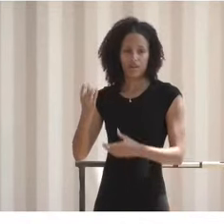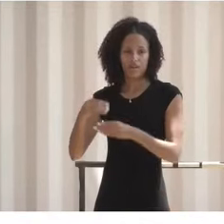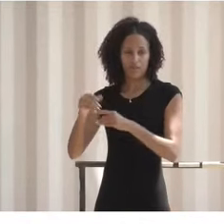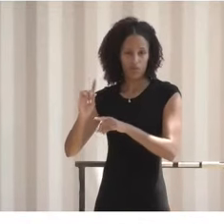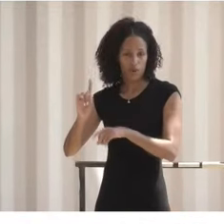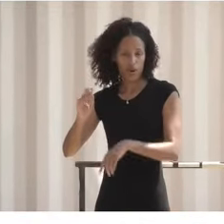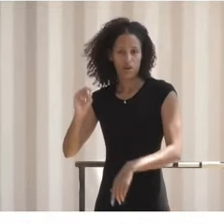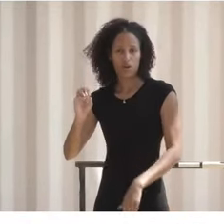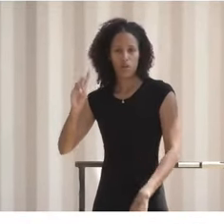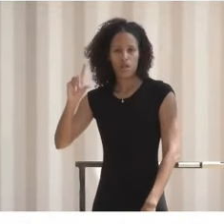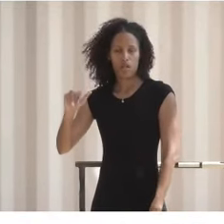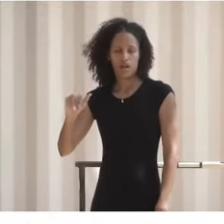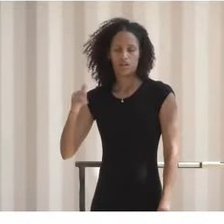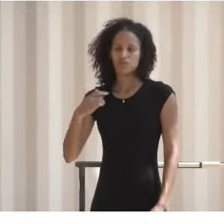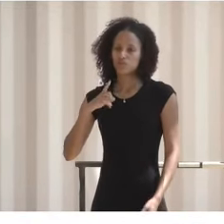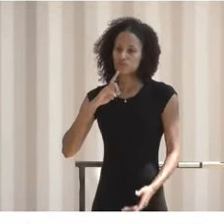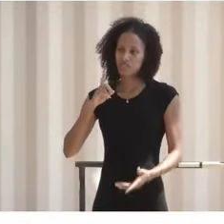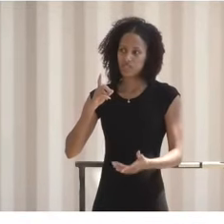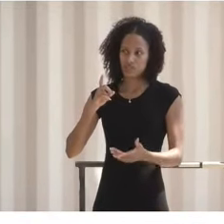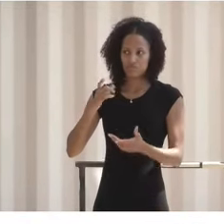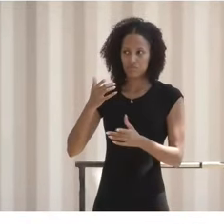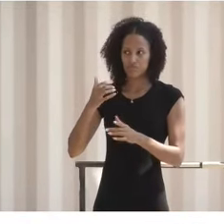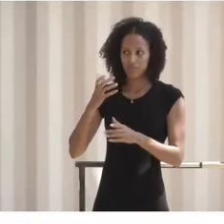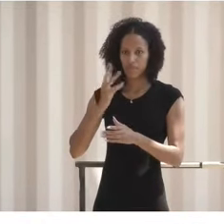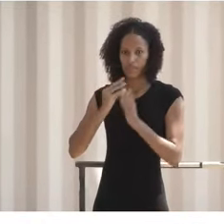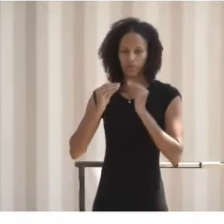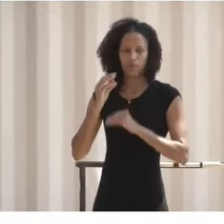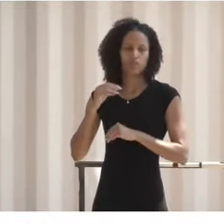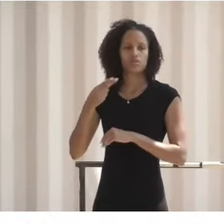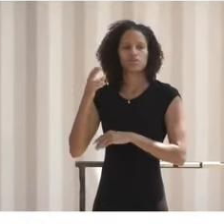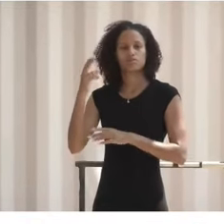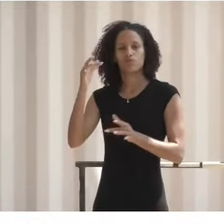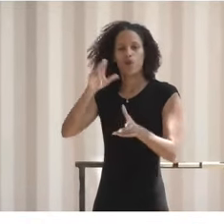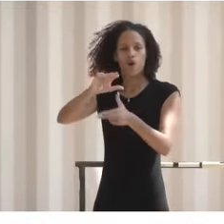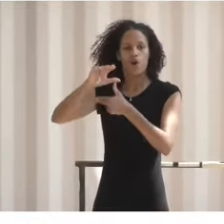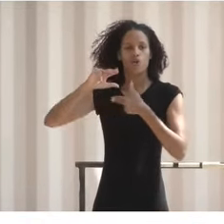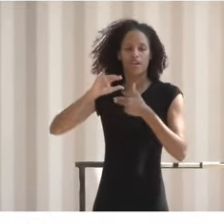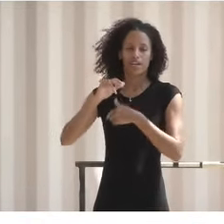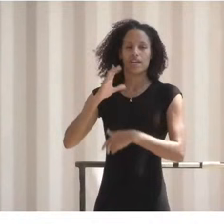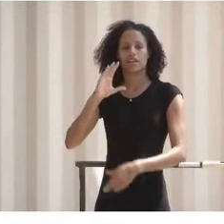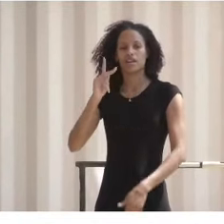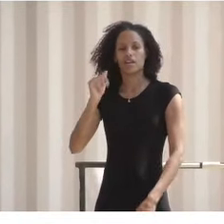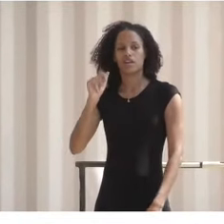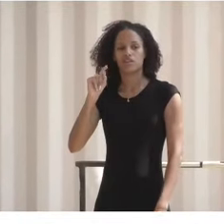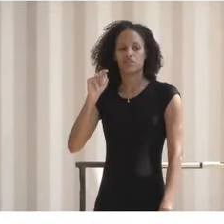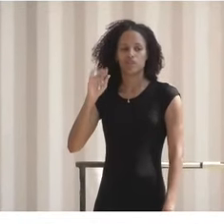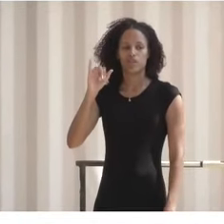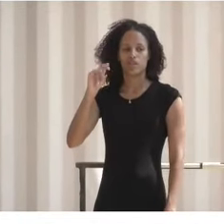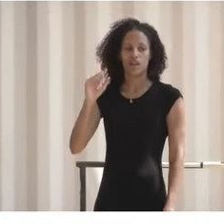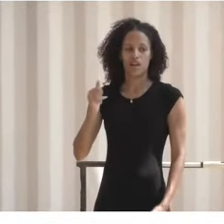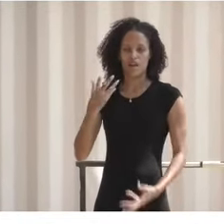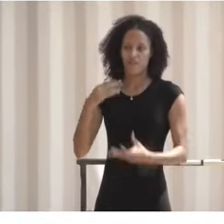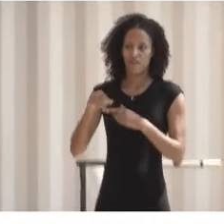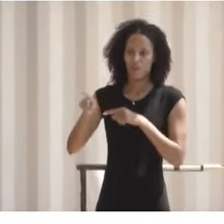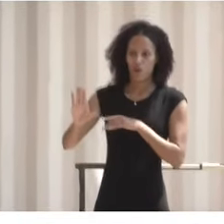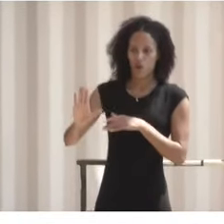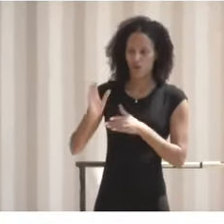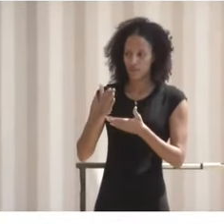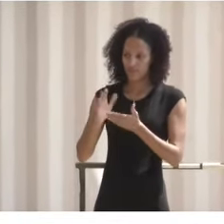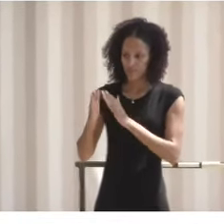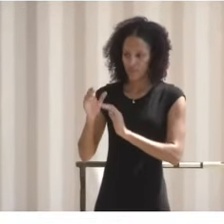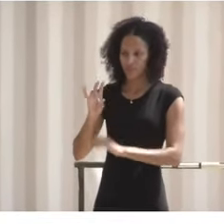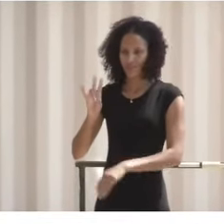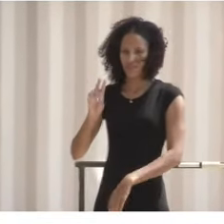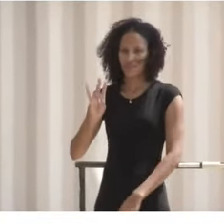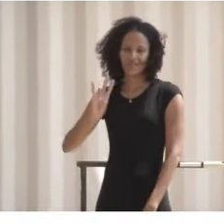Hurricane Katrina. And she ended up being able to direct investments in New Orleans to her community in the 7th Ward, which had